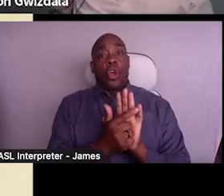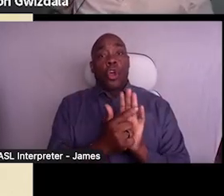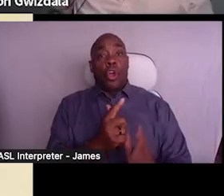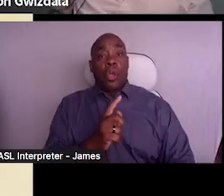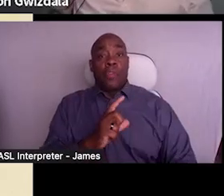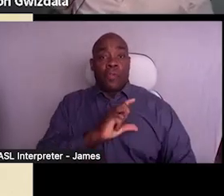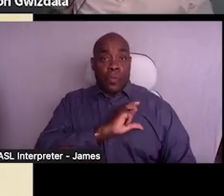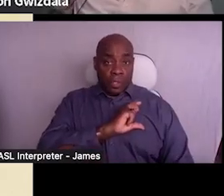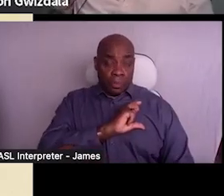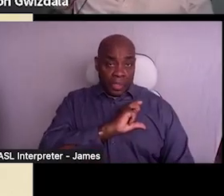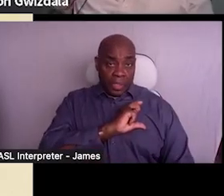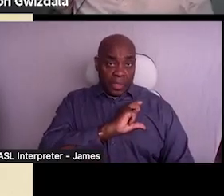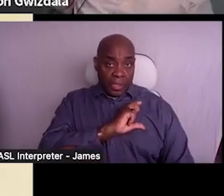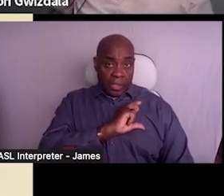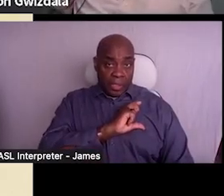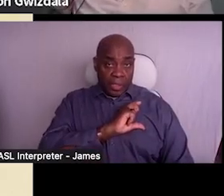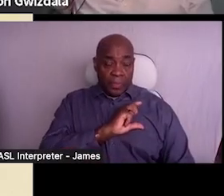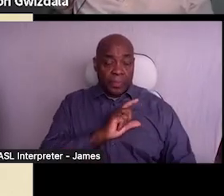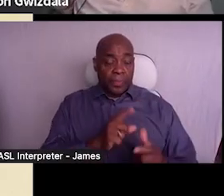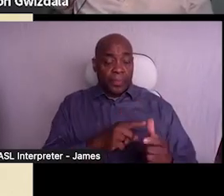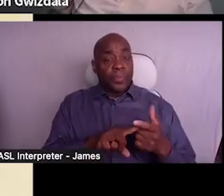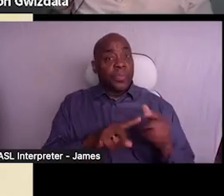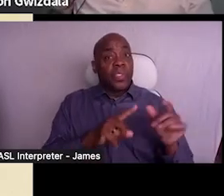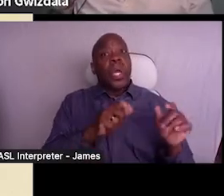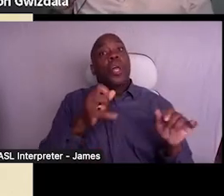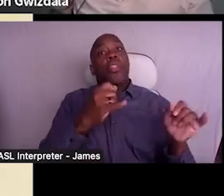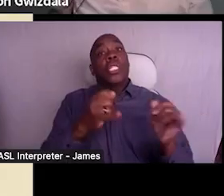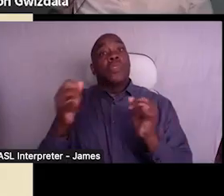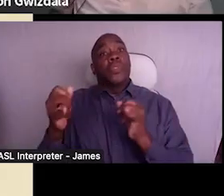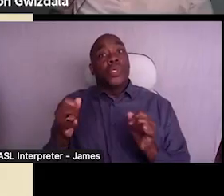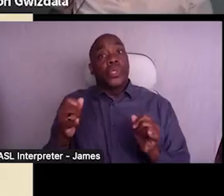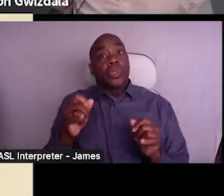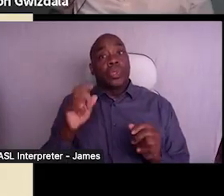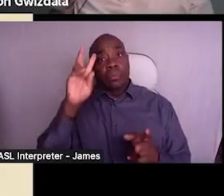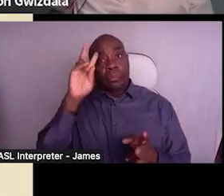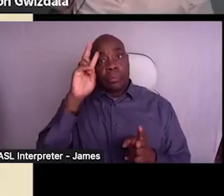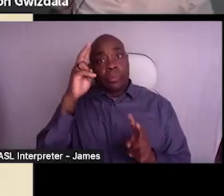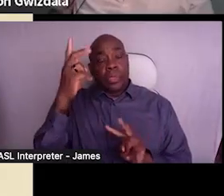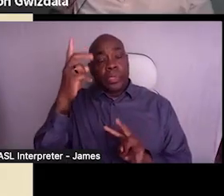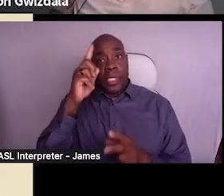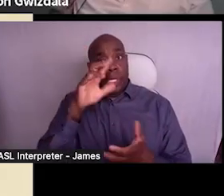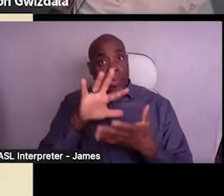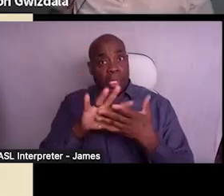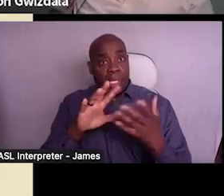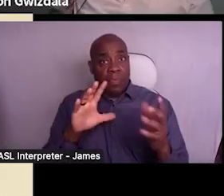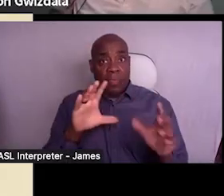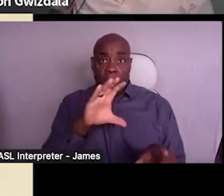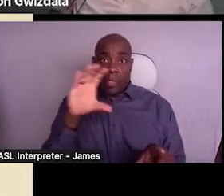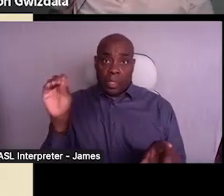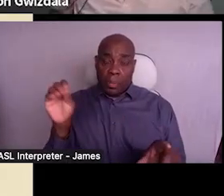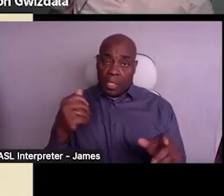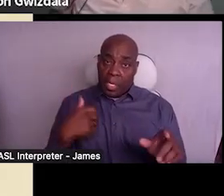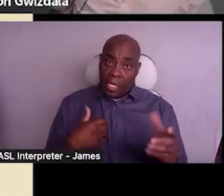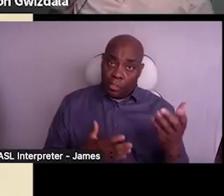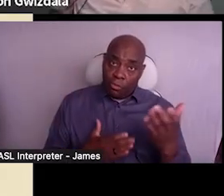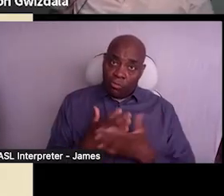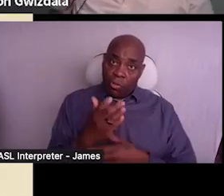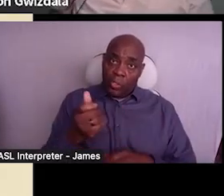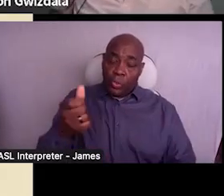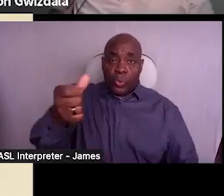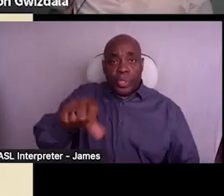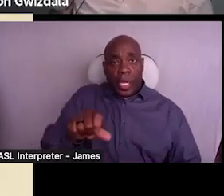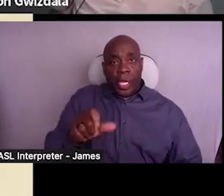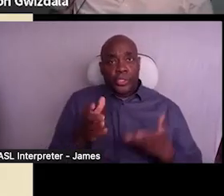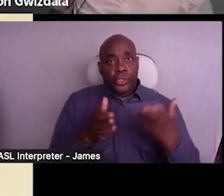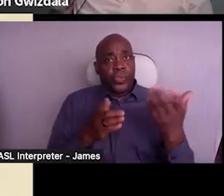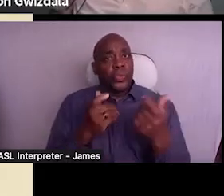officers and many individuals have this mistaken belief that a company can deny service to anyone they